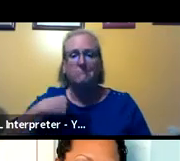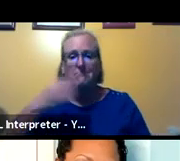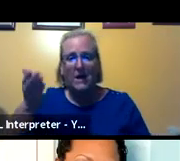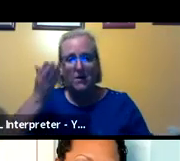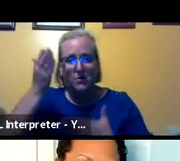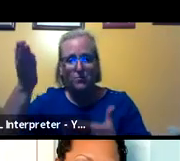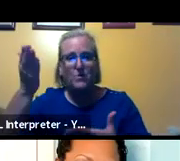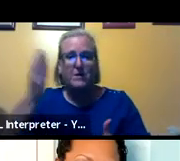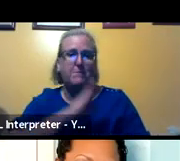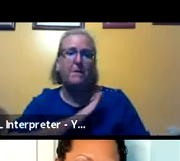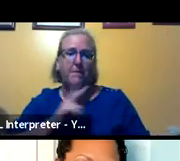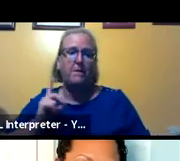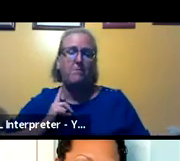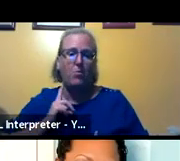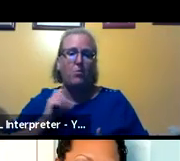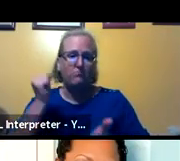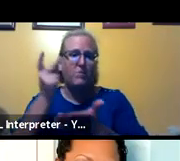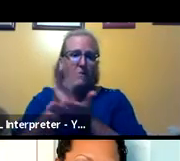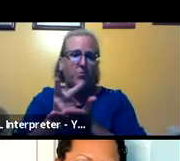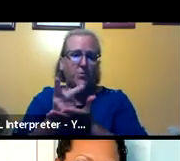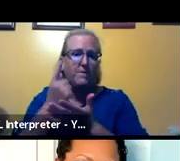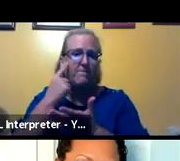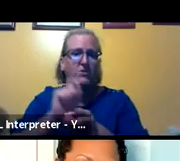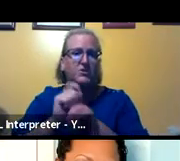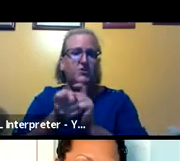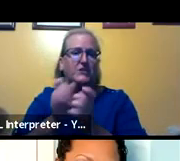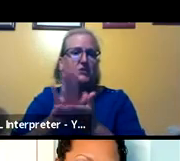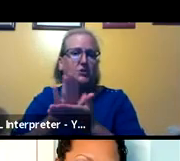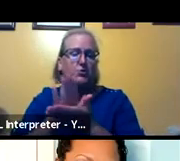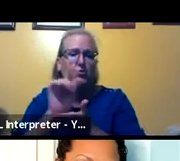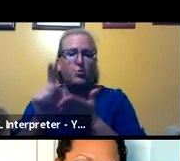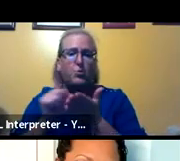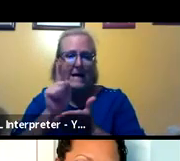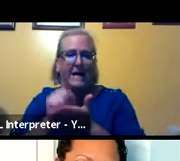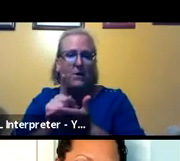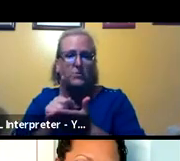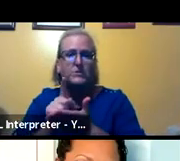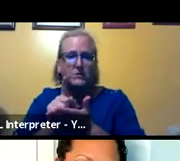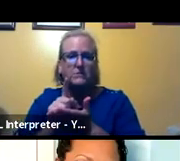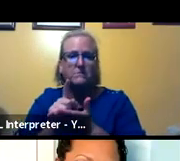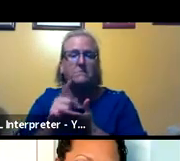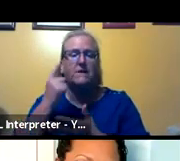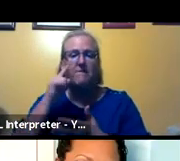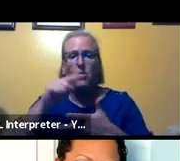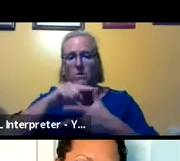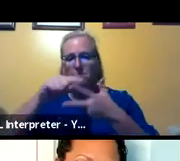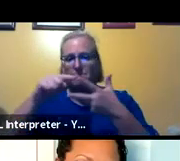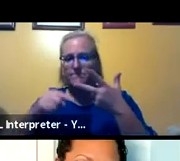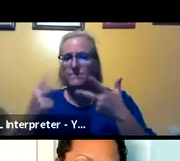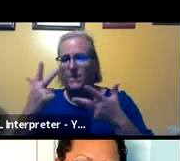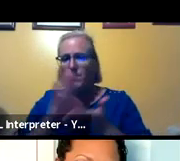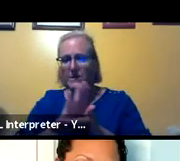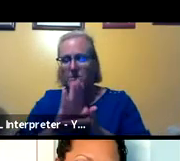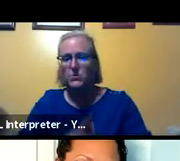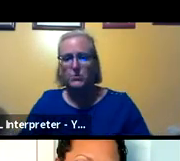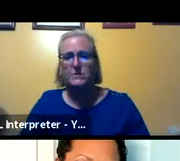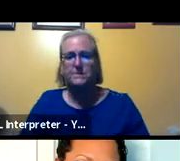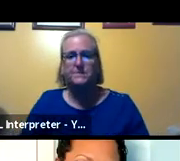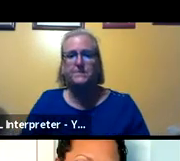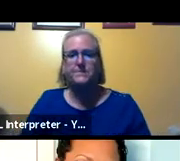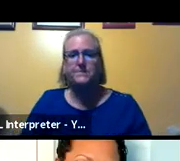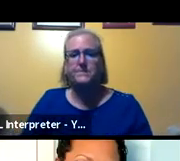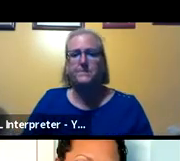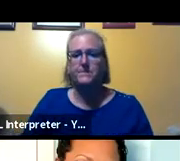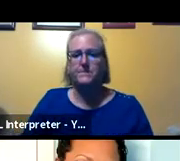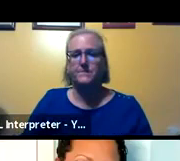that the board approve the district's request to change the school hours for the Bancroft School, the Bayard School, and Stubbs Early Education Center as presented